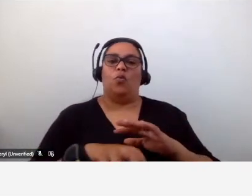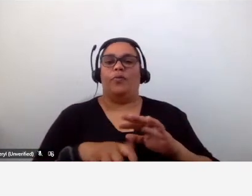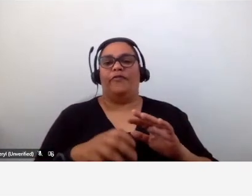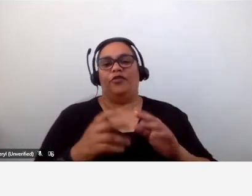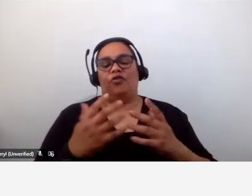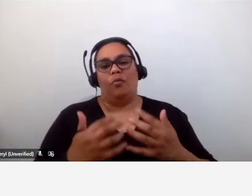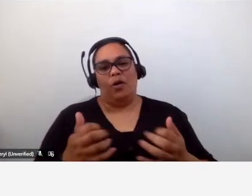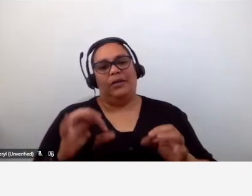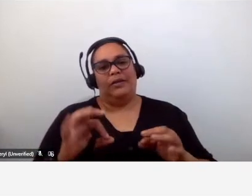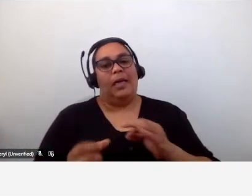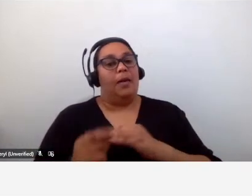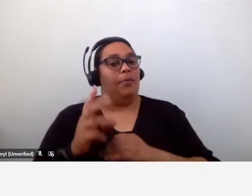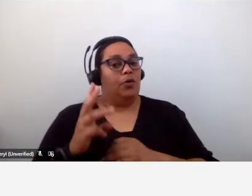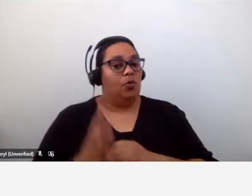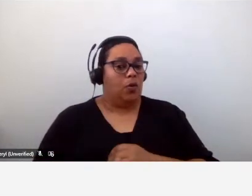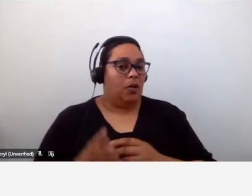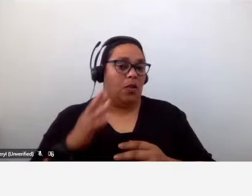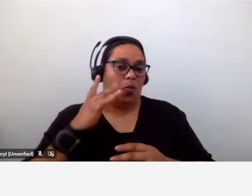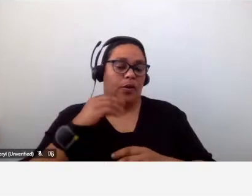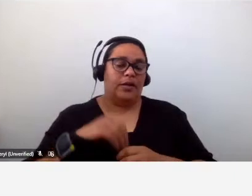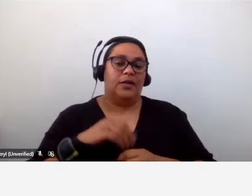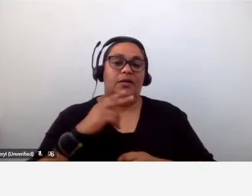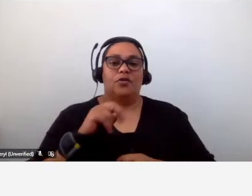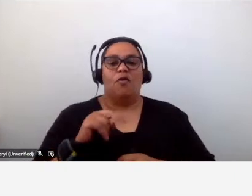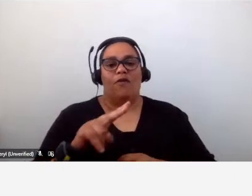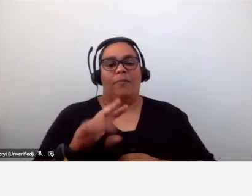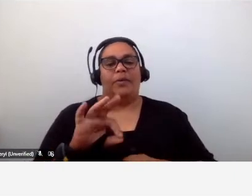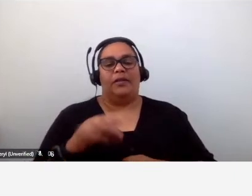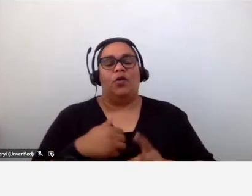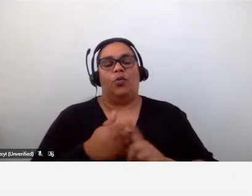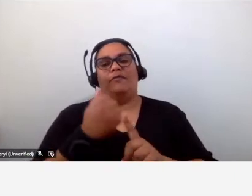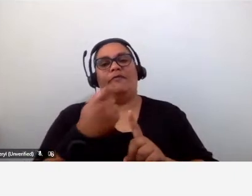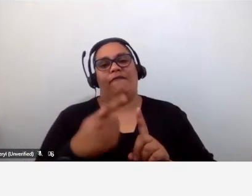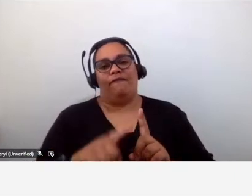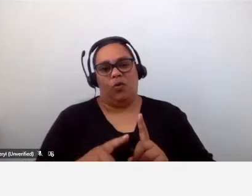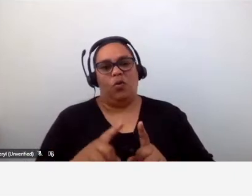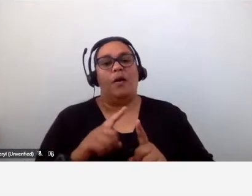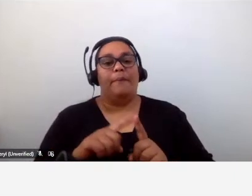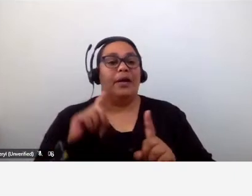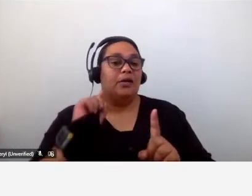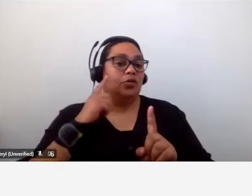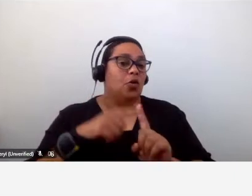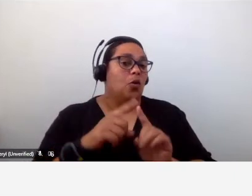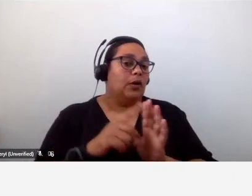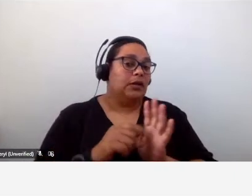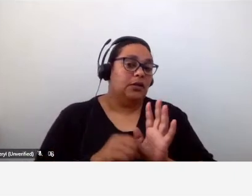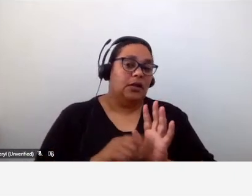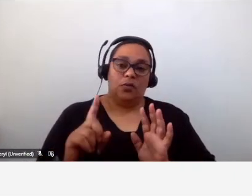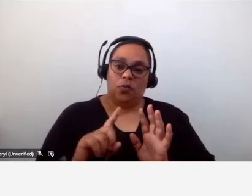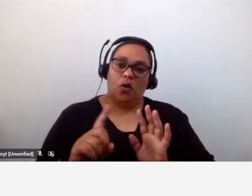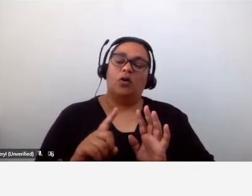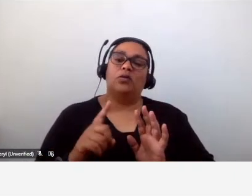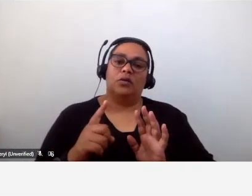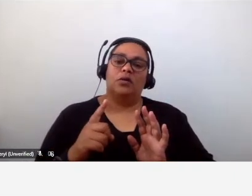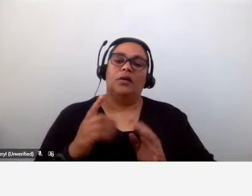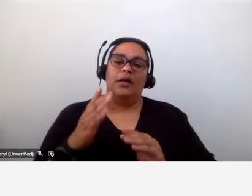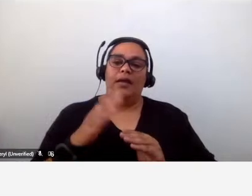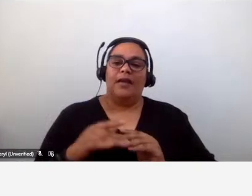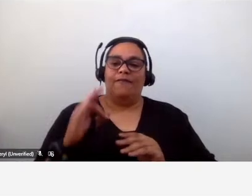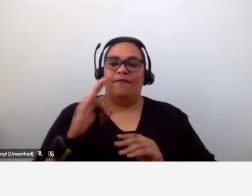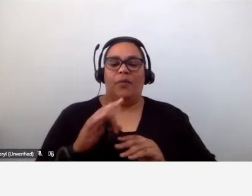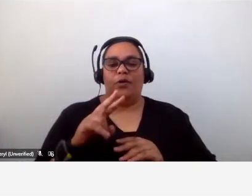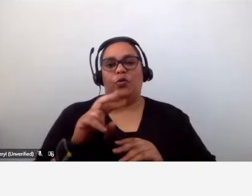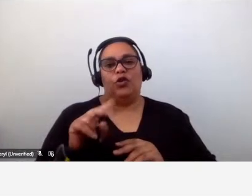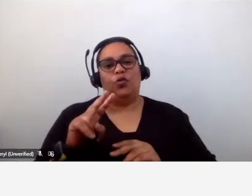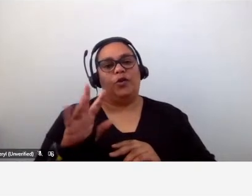and this is going to happen in November. That's what we are pushing for. The target date is to, by end February